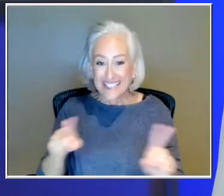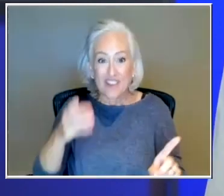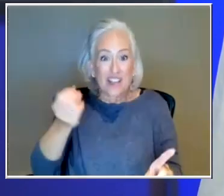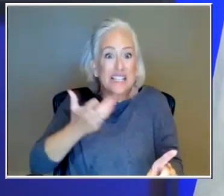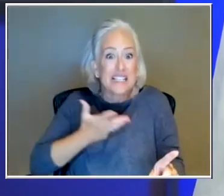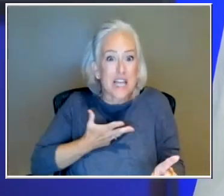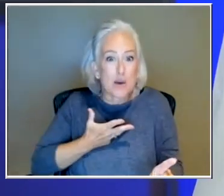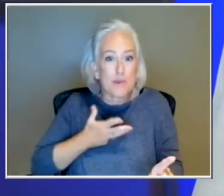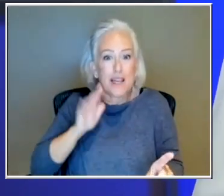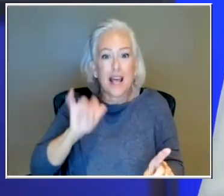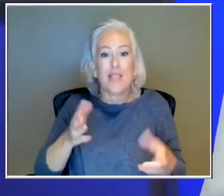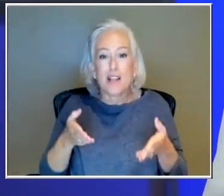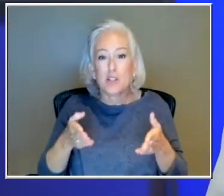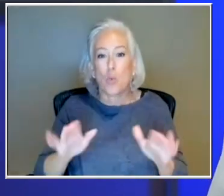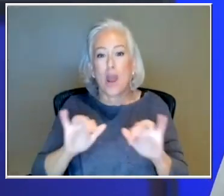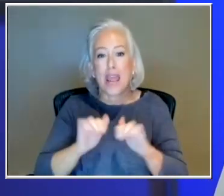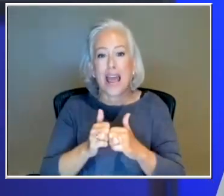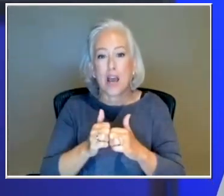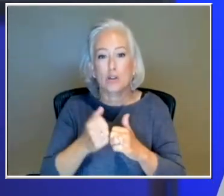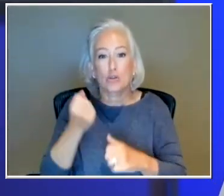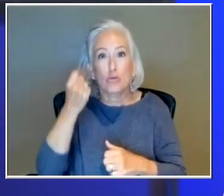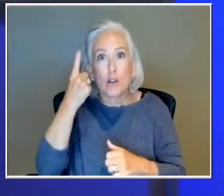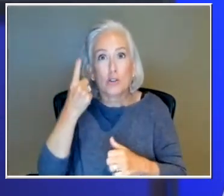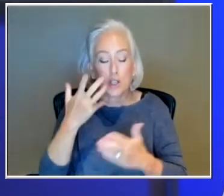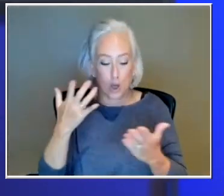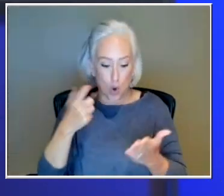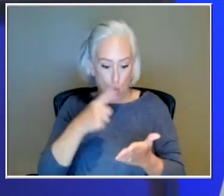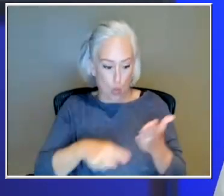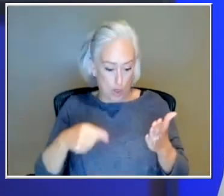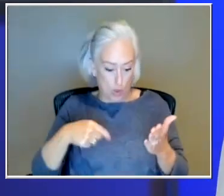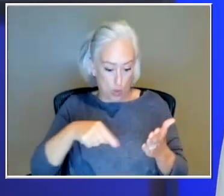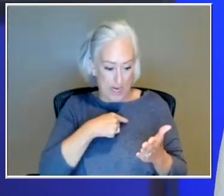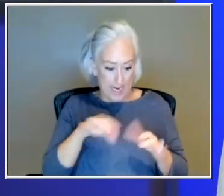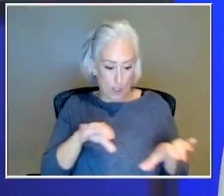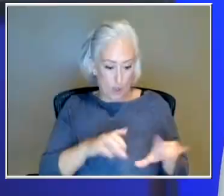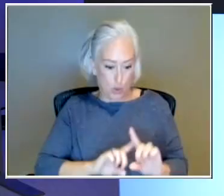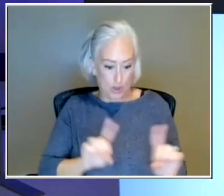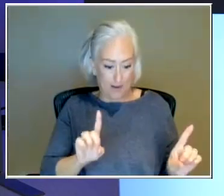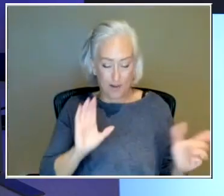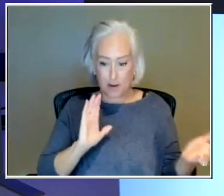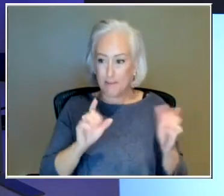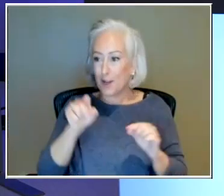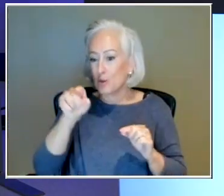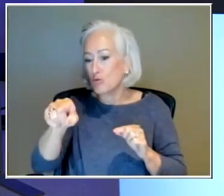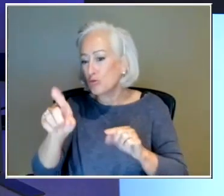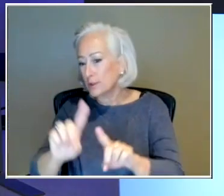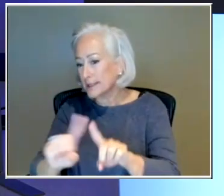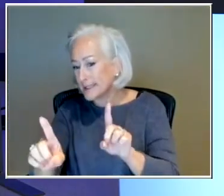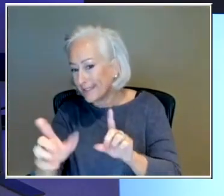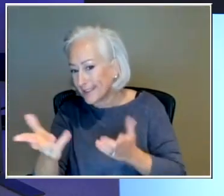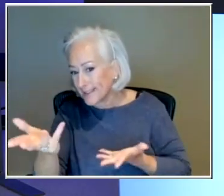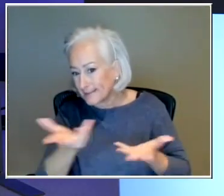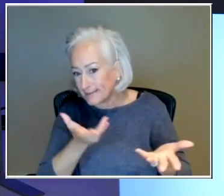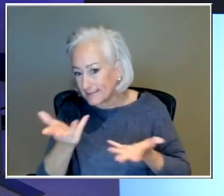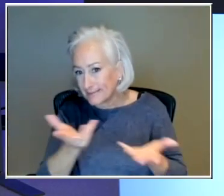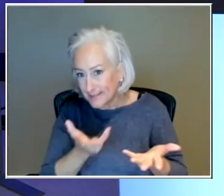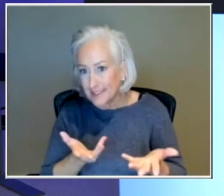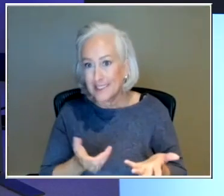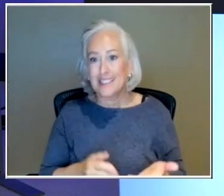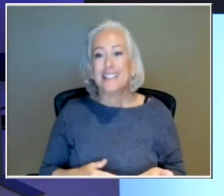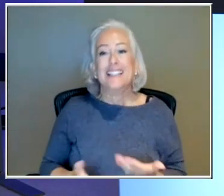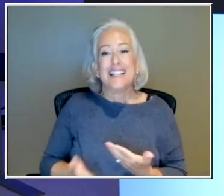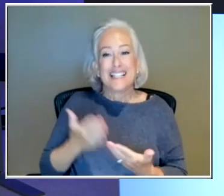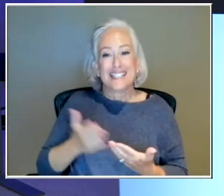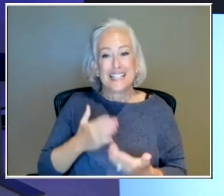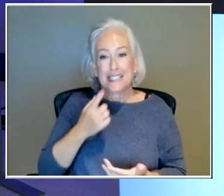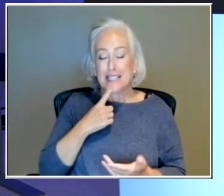us to understand maybe what are we doing differently from somewhere else, and to have a dialogue about it. Well, yeah, and it's easy for you to say, you're like, yeah, no problem. But as a patient,